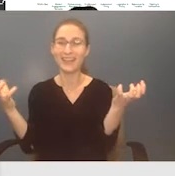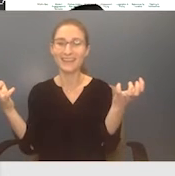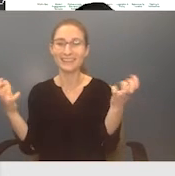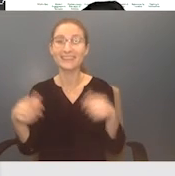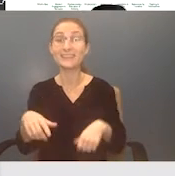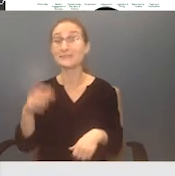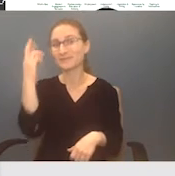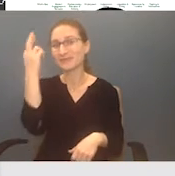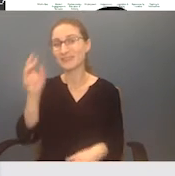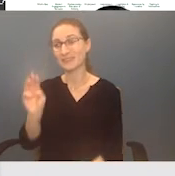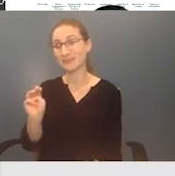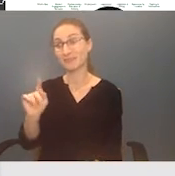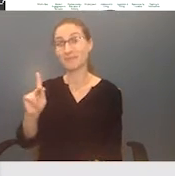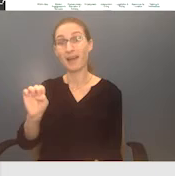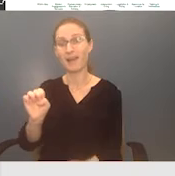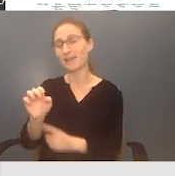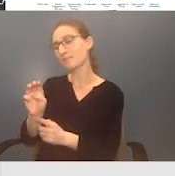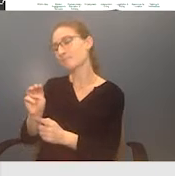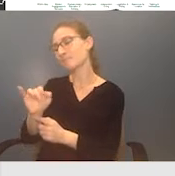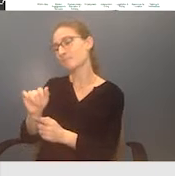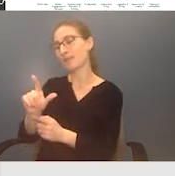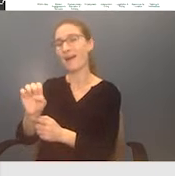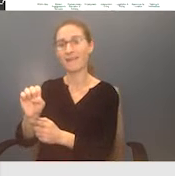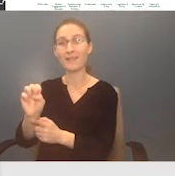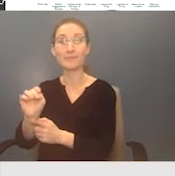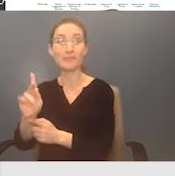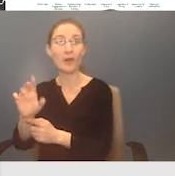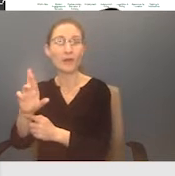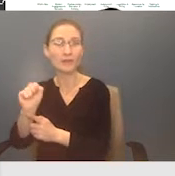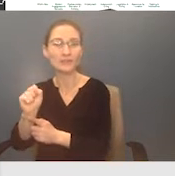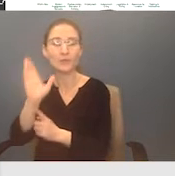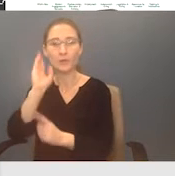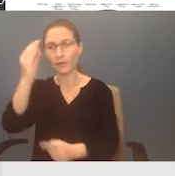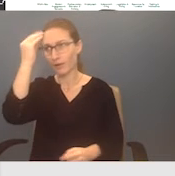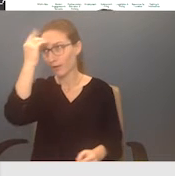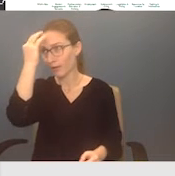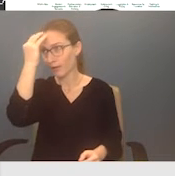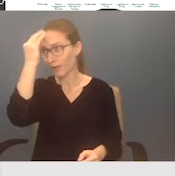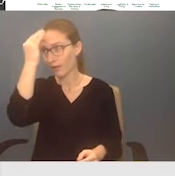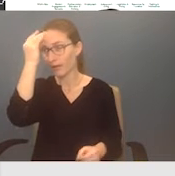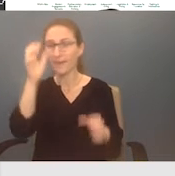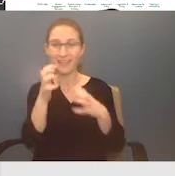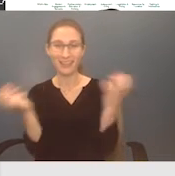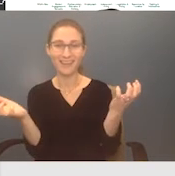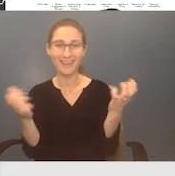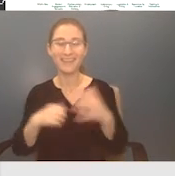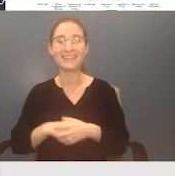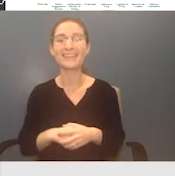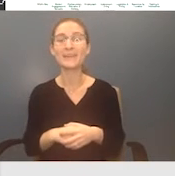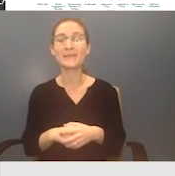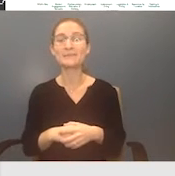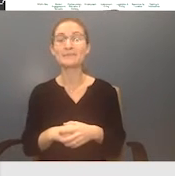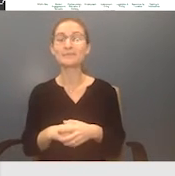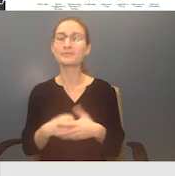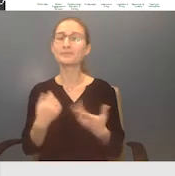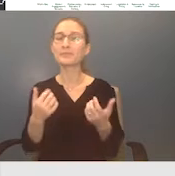mind. So anyway, this is it's good for middle school too, but mostly geared towards